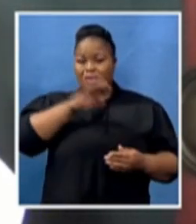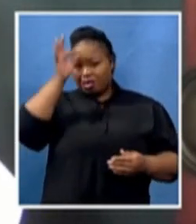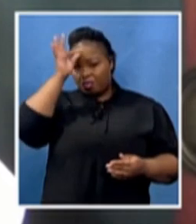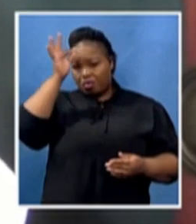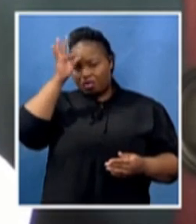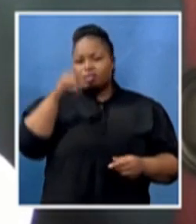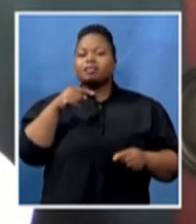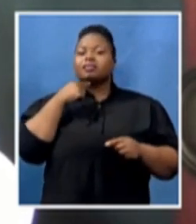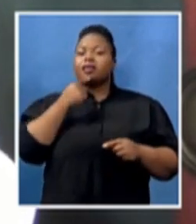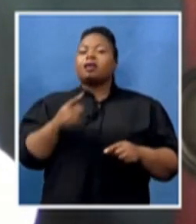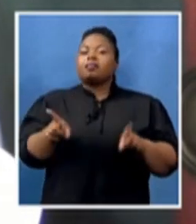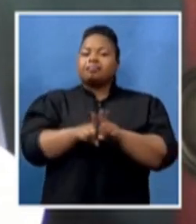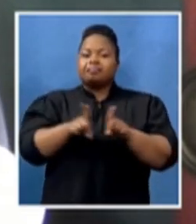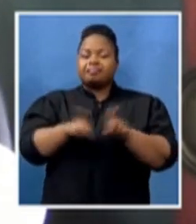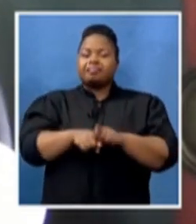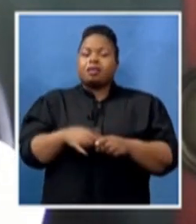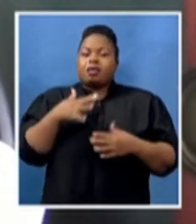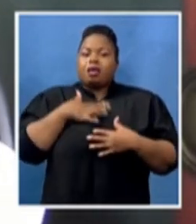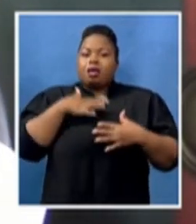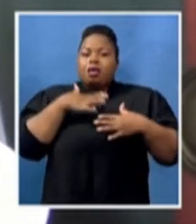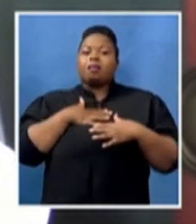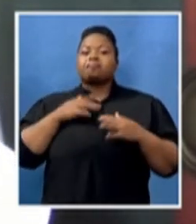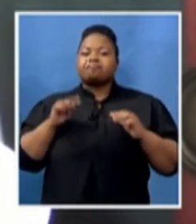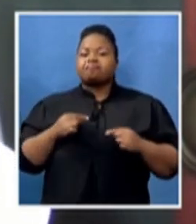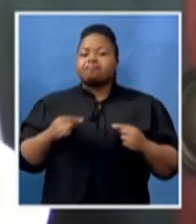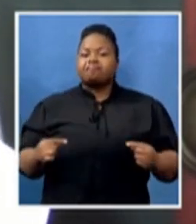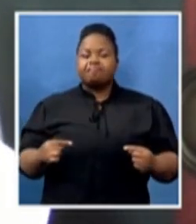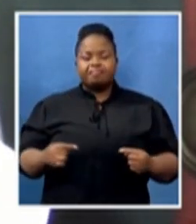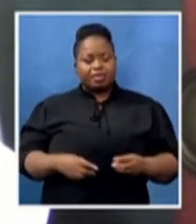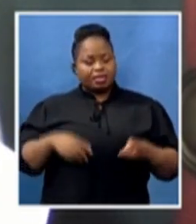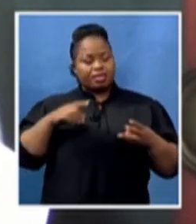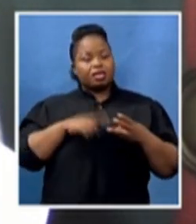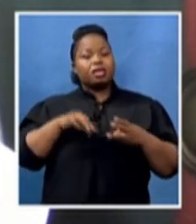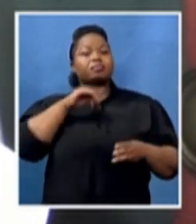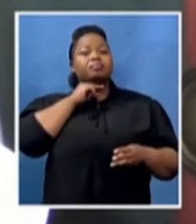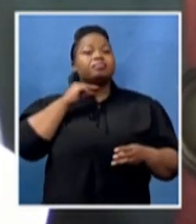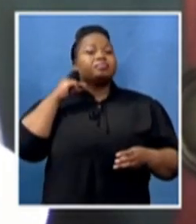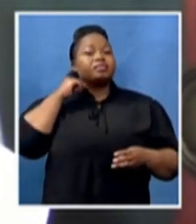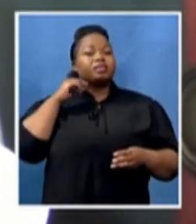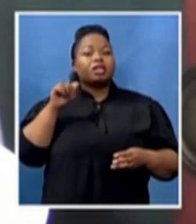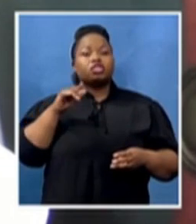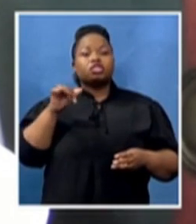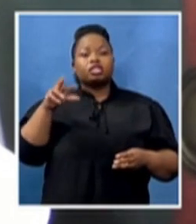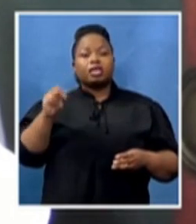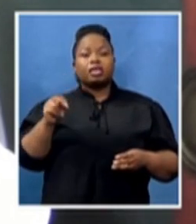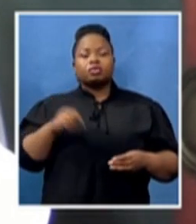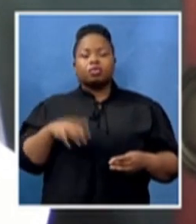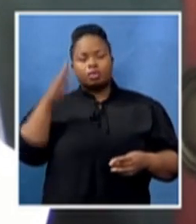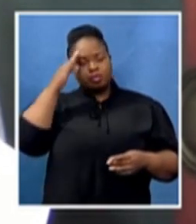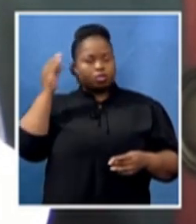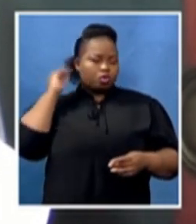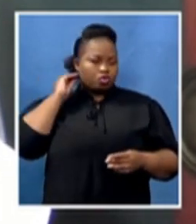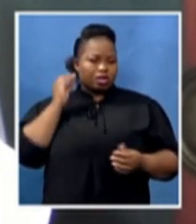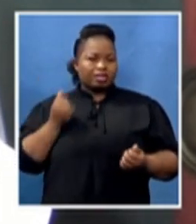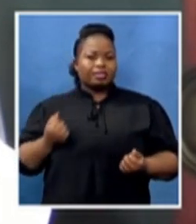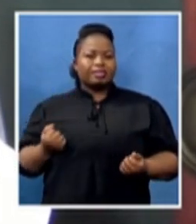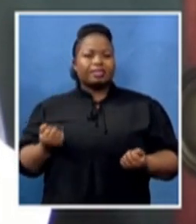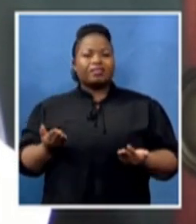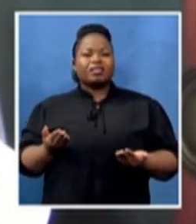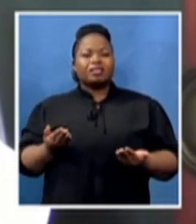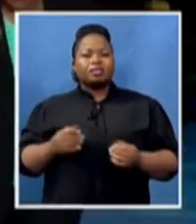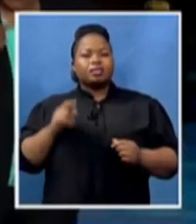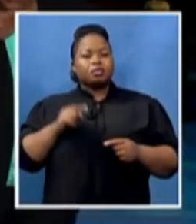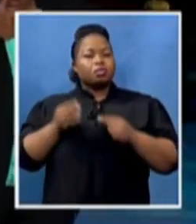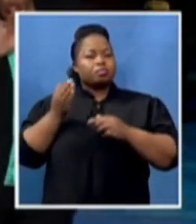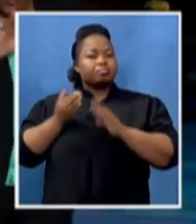Al Sharpton, at the memorial service of George Floyd, put his finger on the pulse when he said, "Get your knee